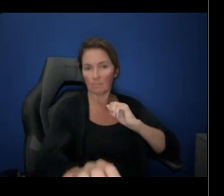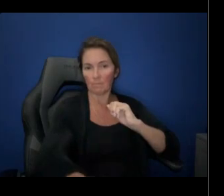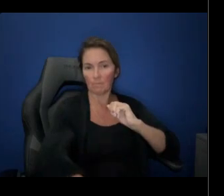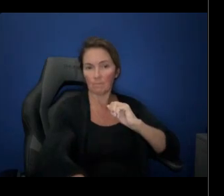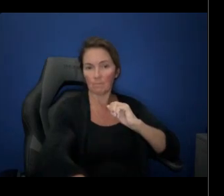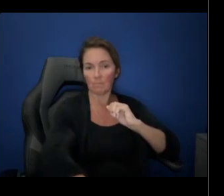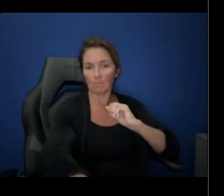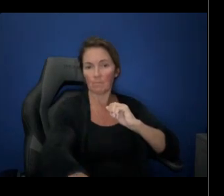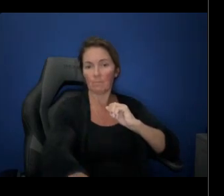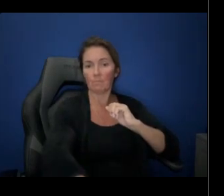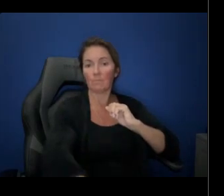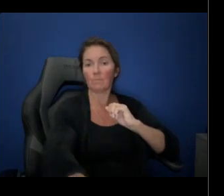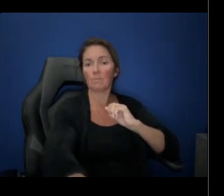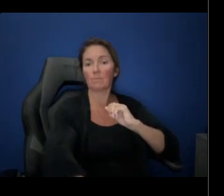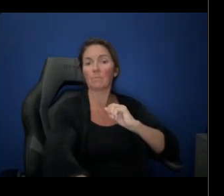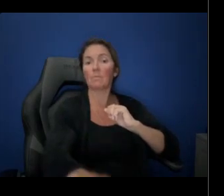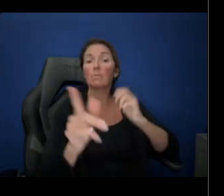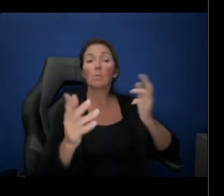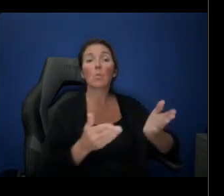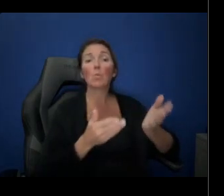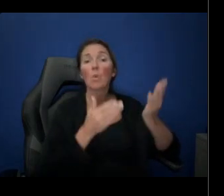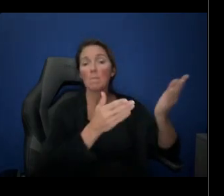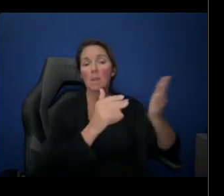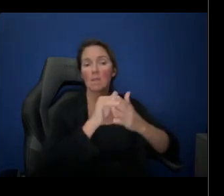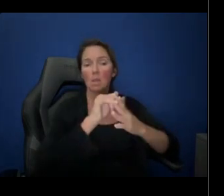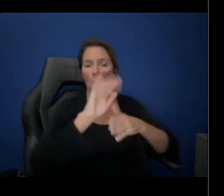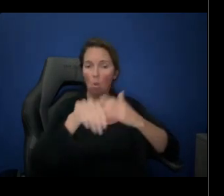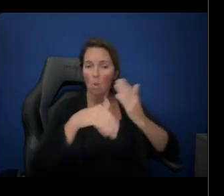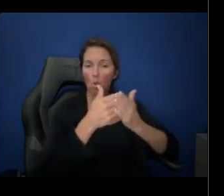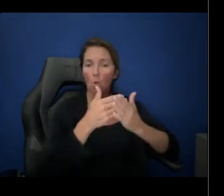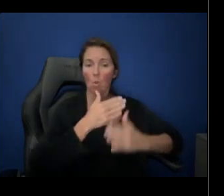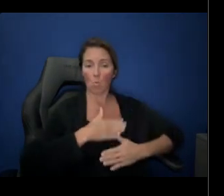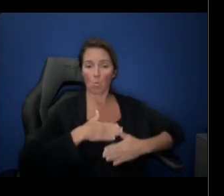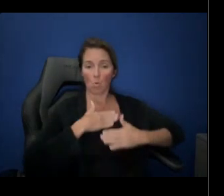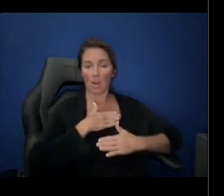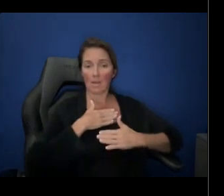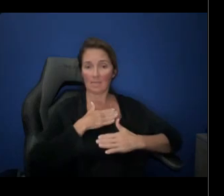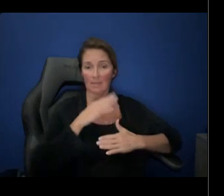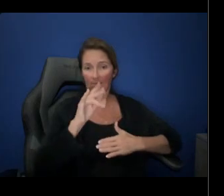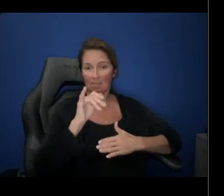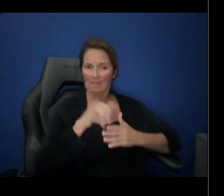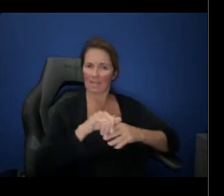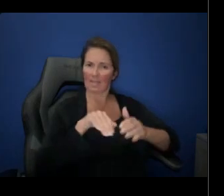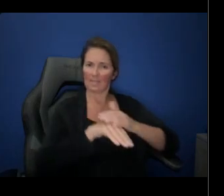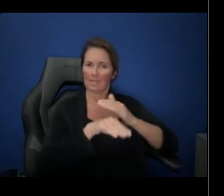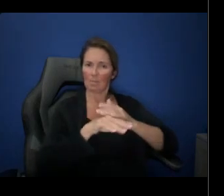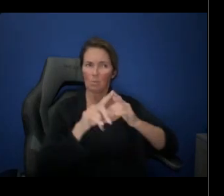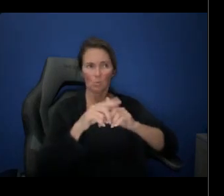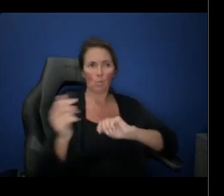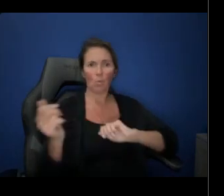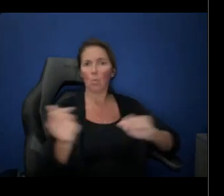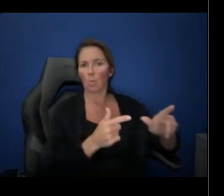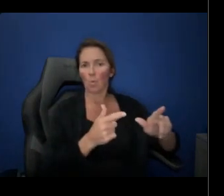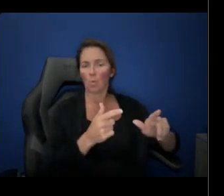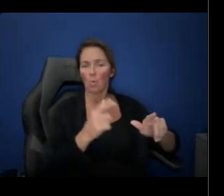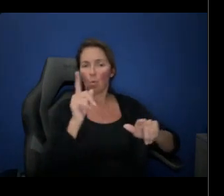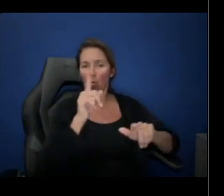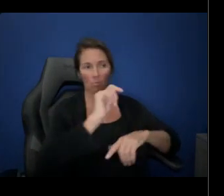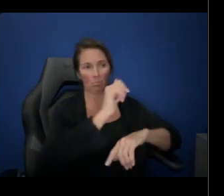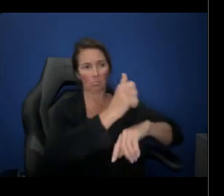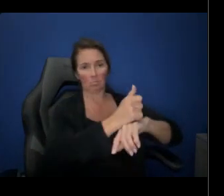It is recommended that all recreational facilities be accessible where the site is